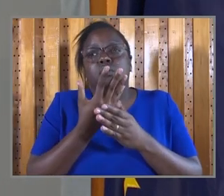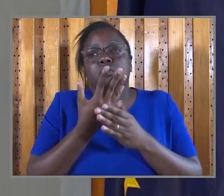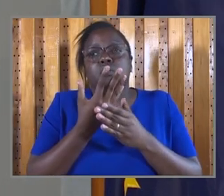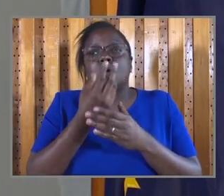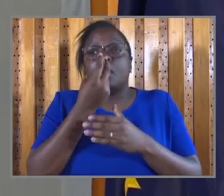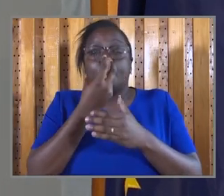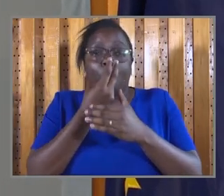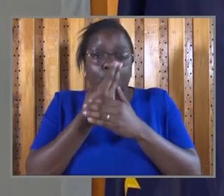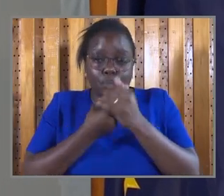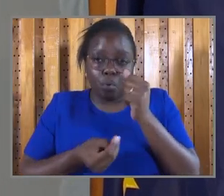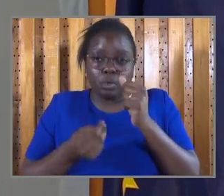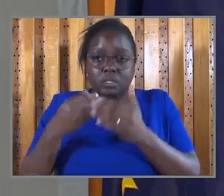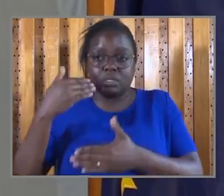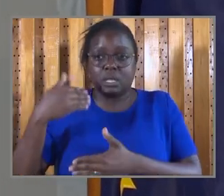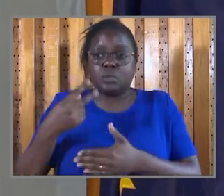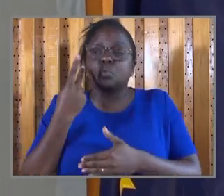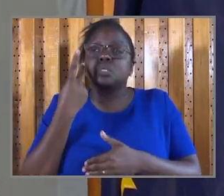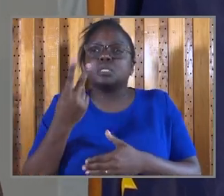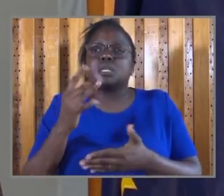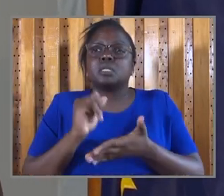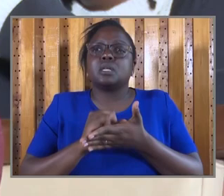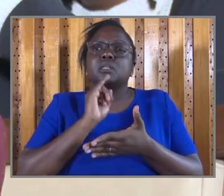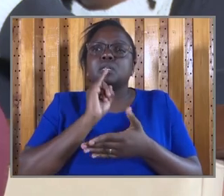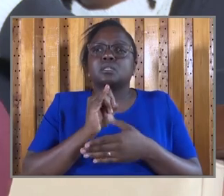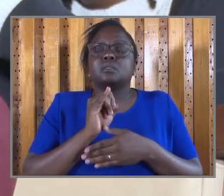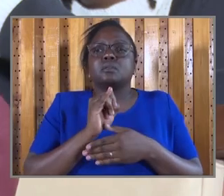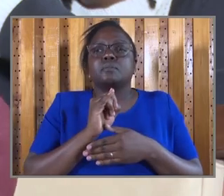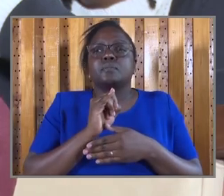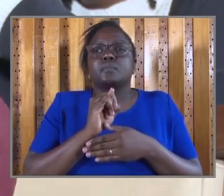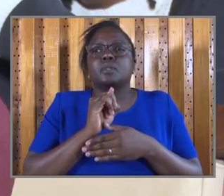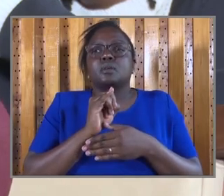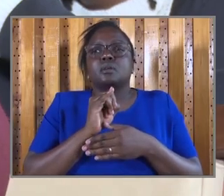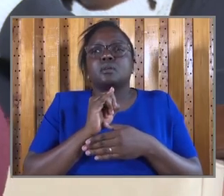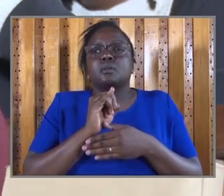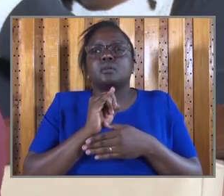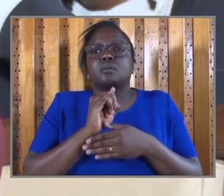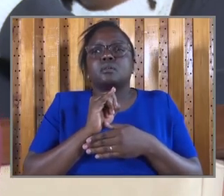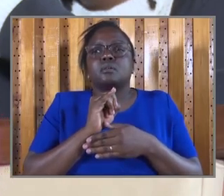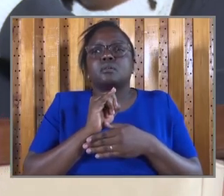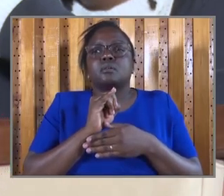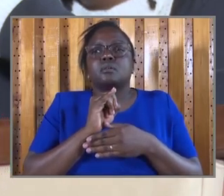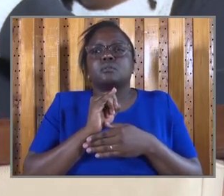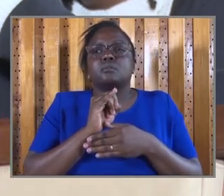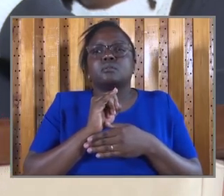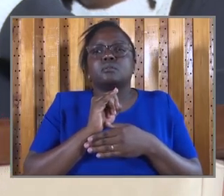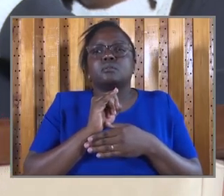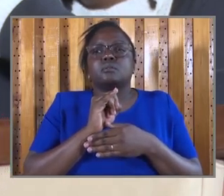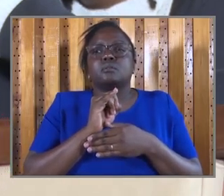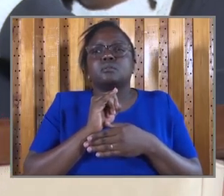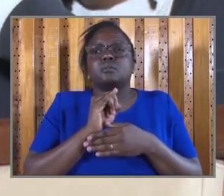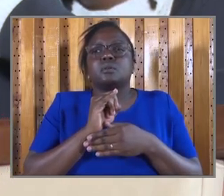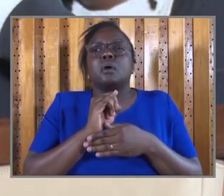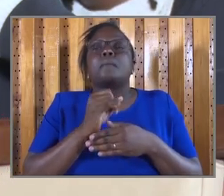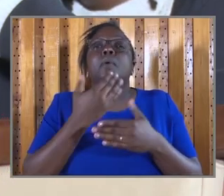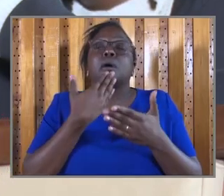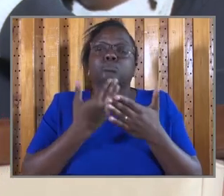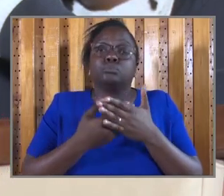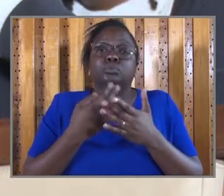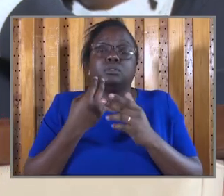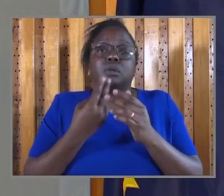both sides, we see that there is a tremendously precious and fruitful partnership to be